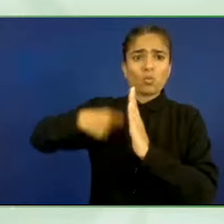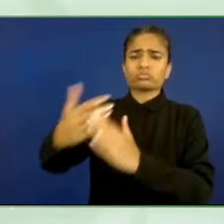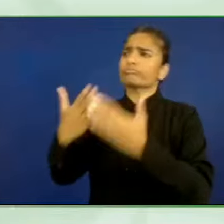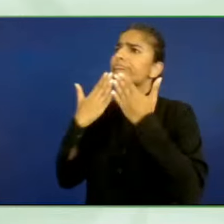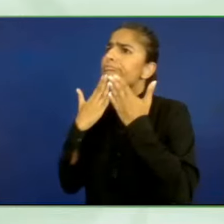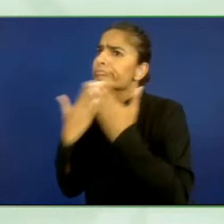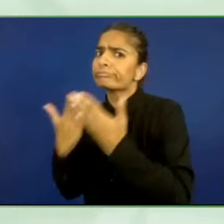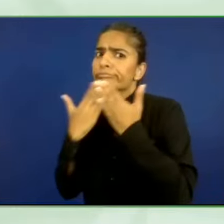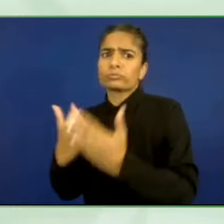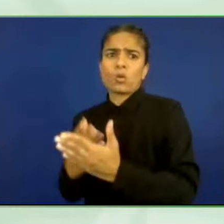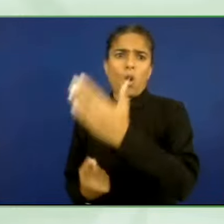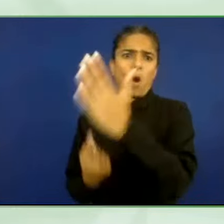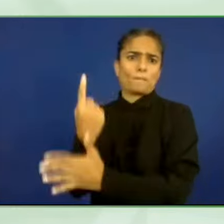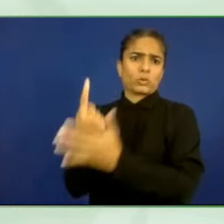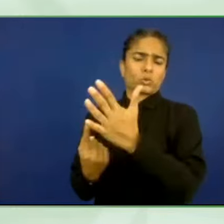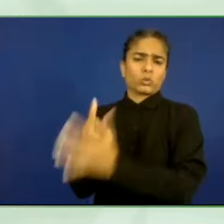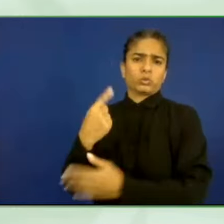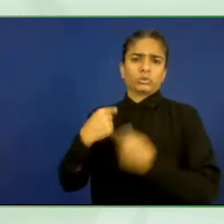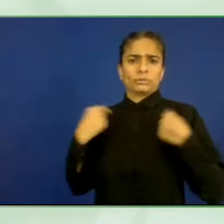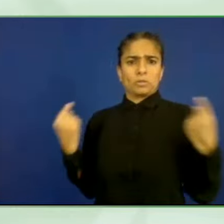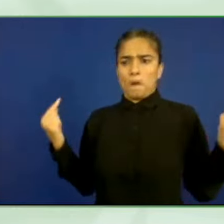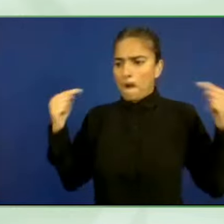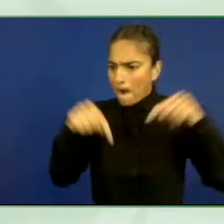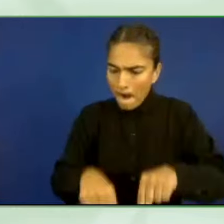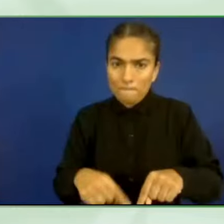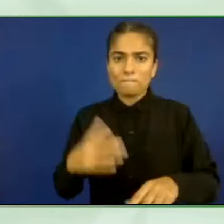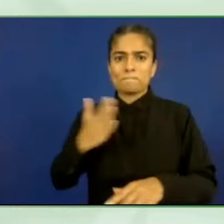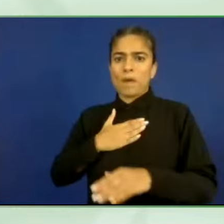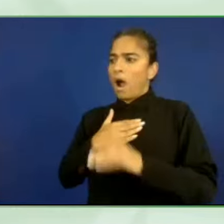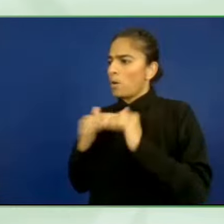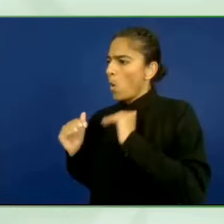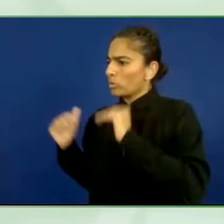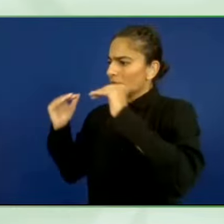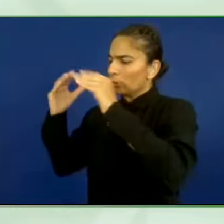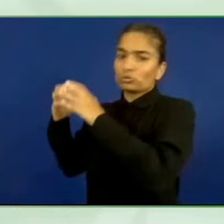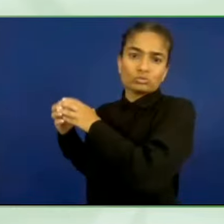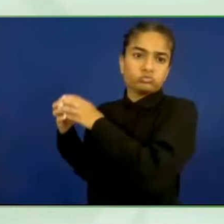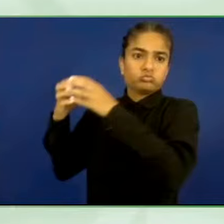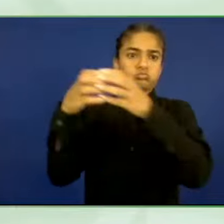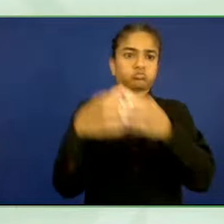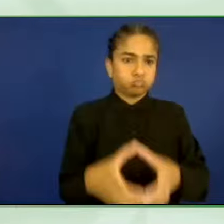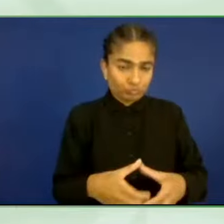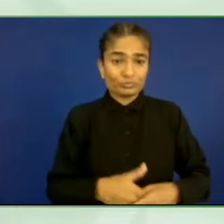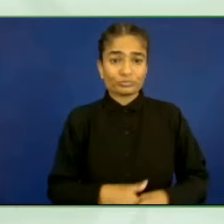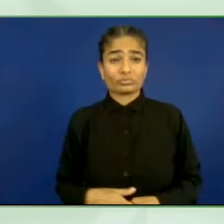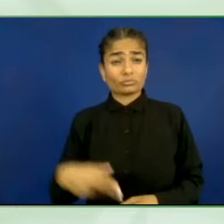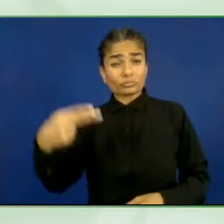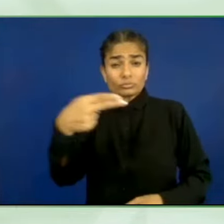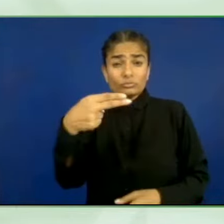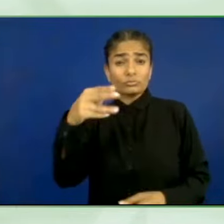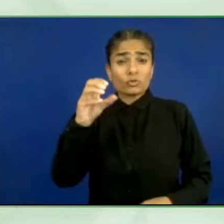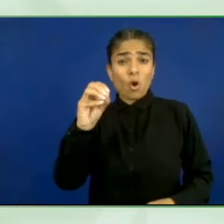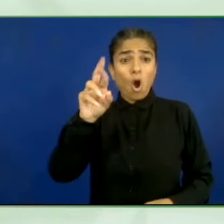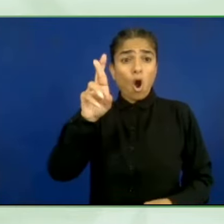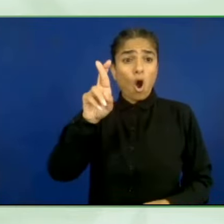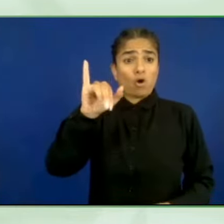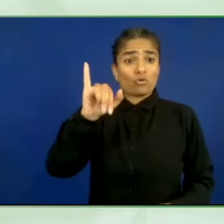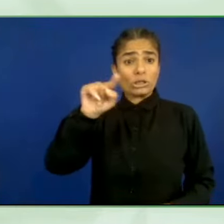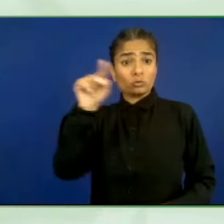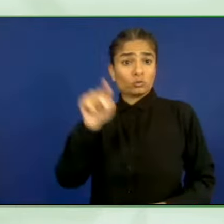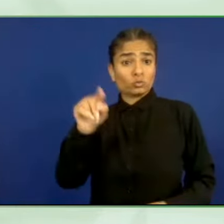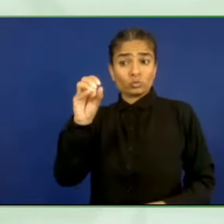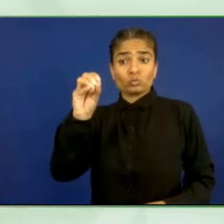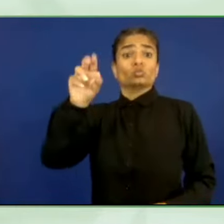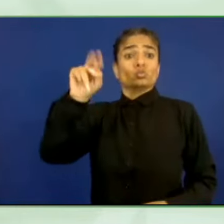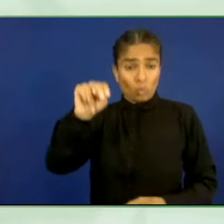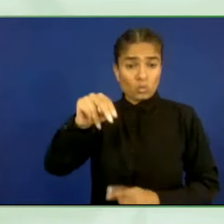organisation, Horizon Suisha Arts, as well. It's mind blowing to even say like that we're one of the awardees